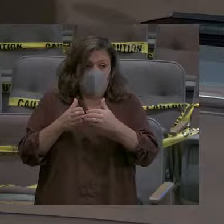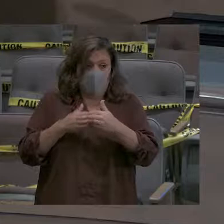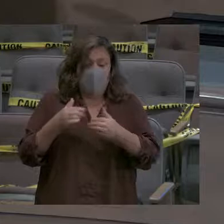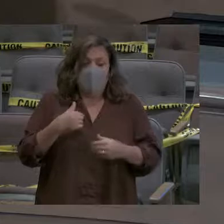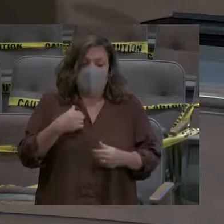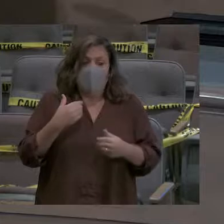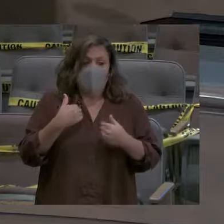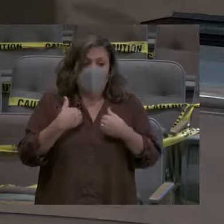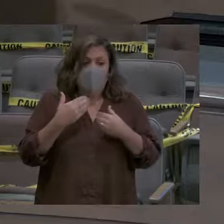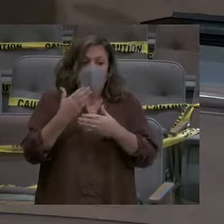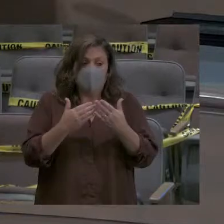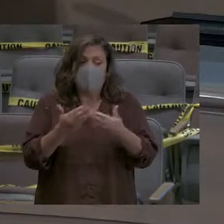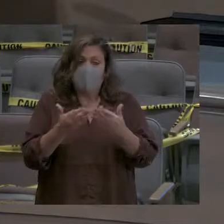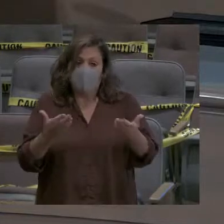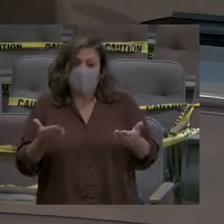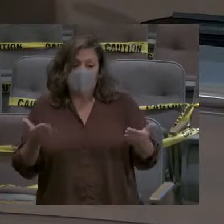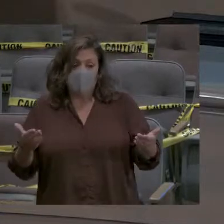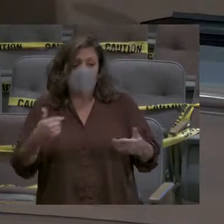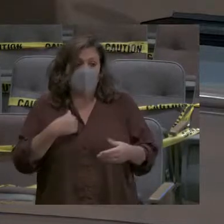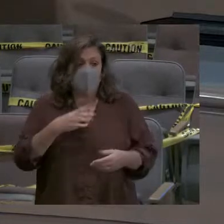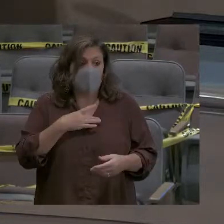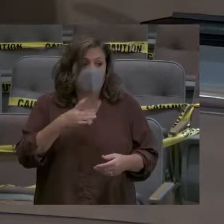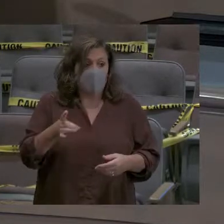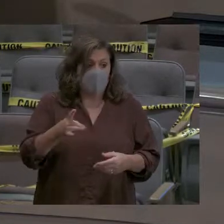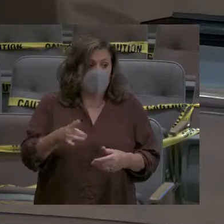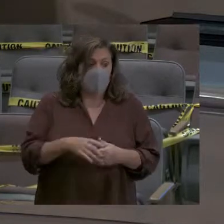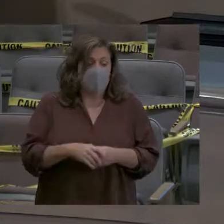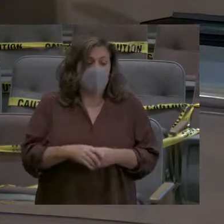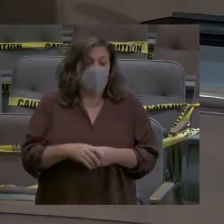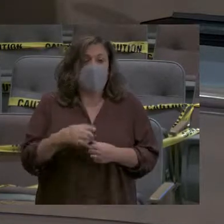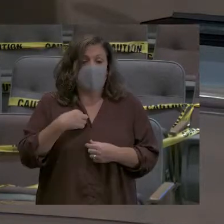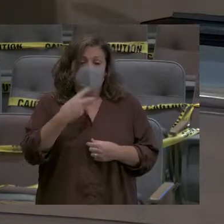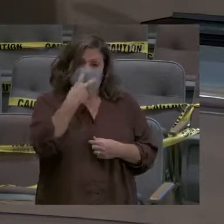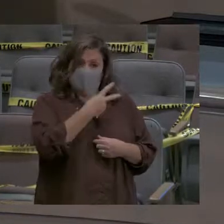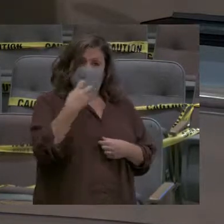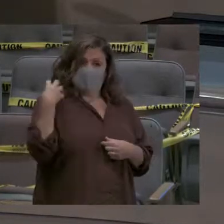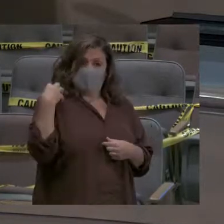to, since I see the chairman of the county administration,